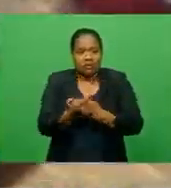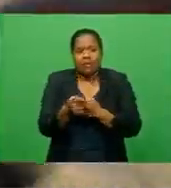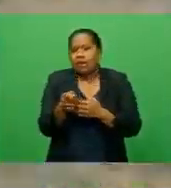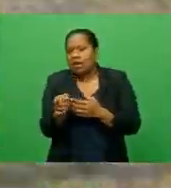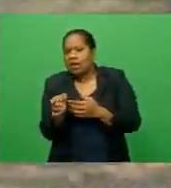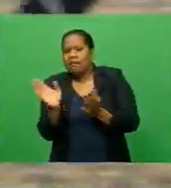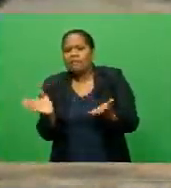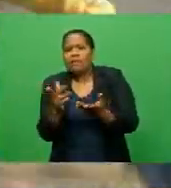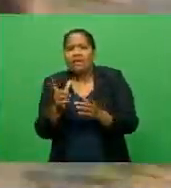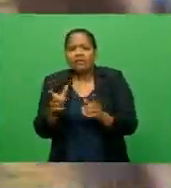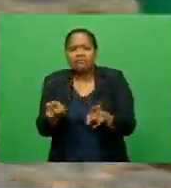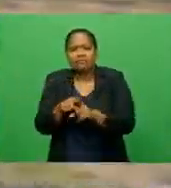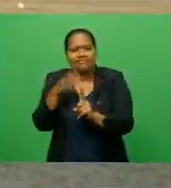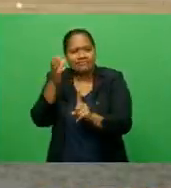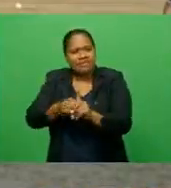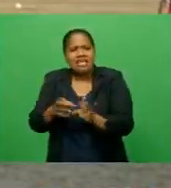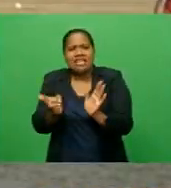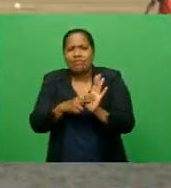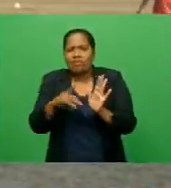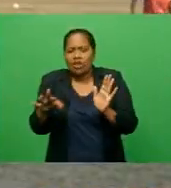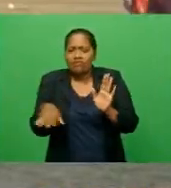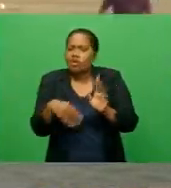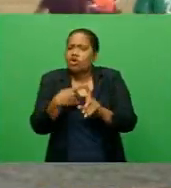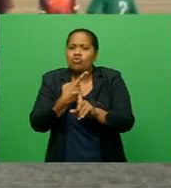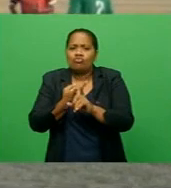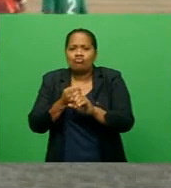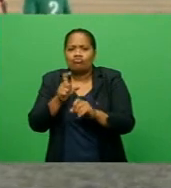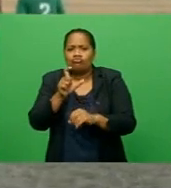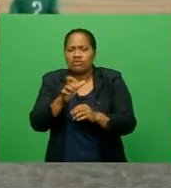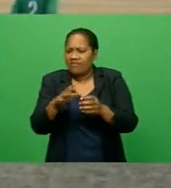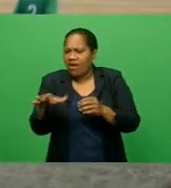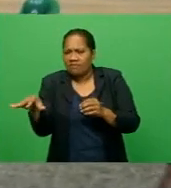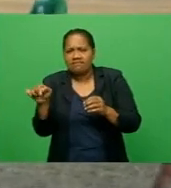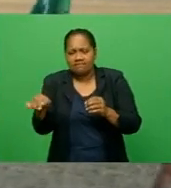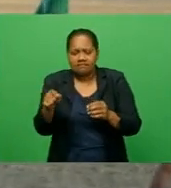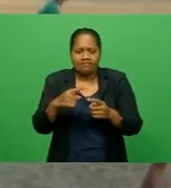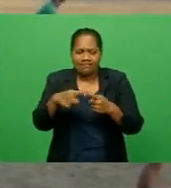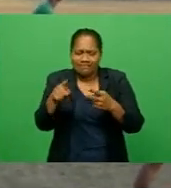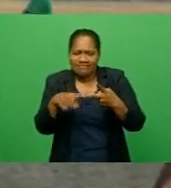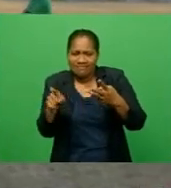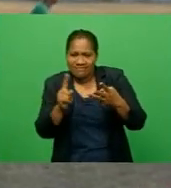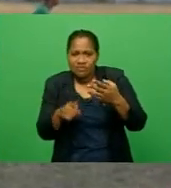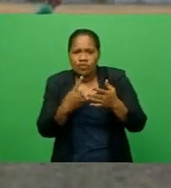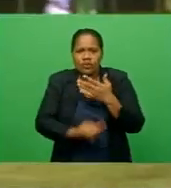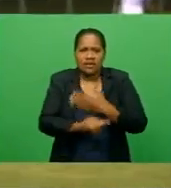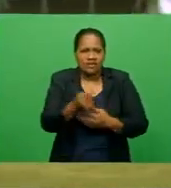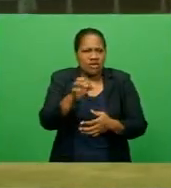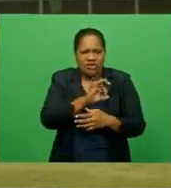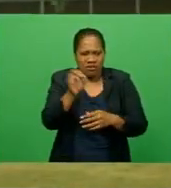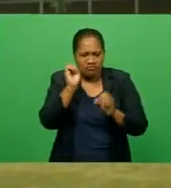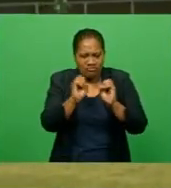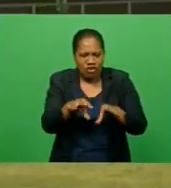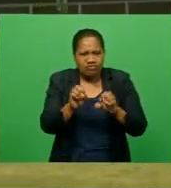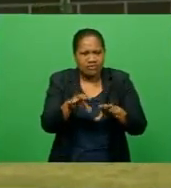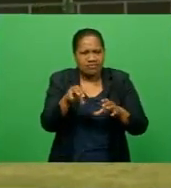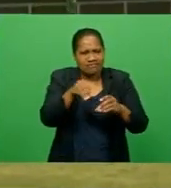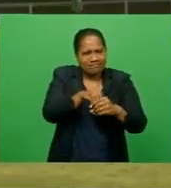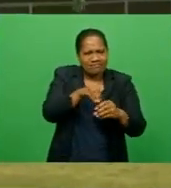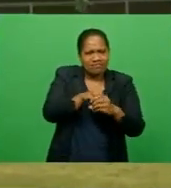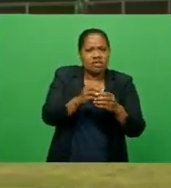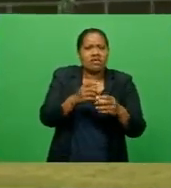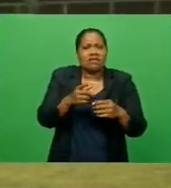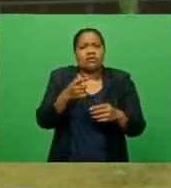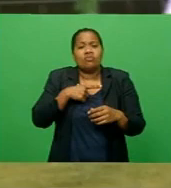Napoleon Ingase-Vaktini, Christopher Kumar and Jessel Kumar have not been named due to injuries. We are going as